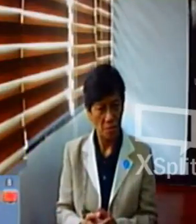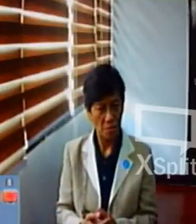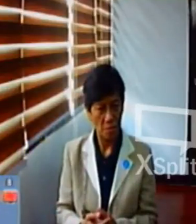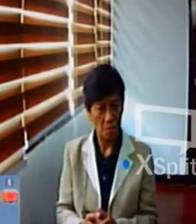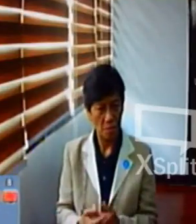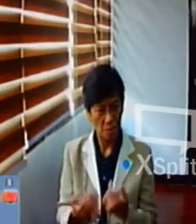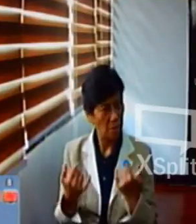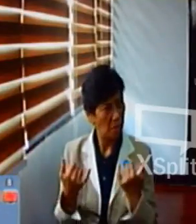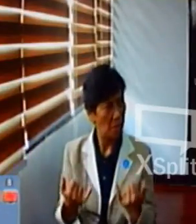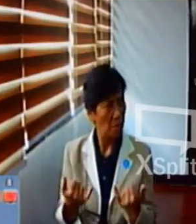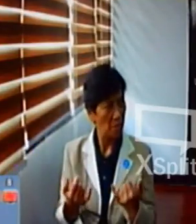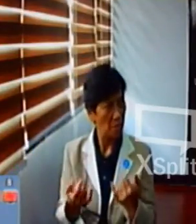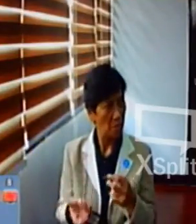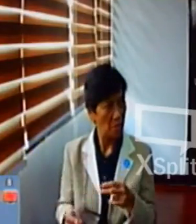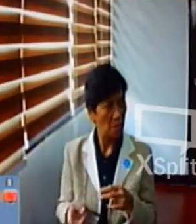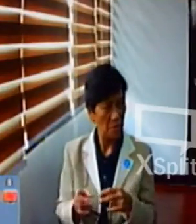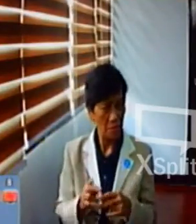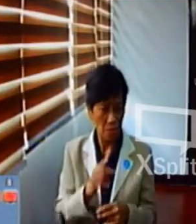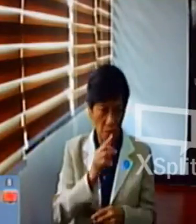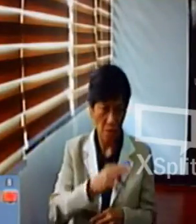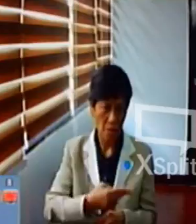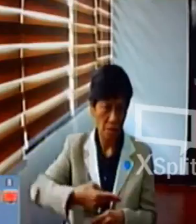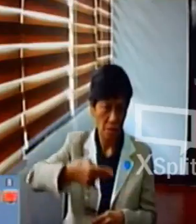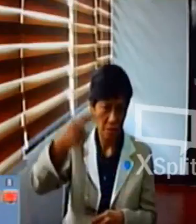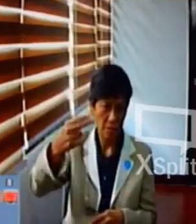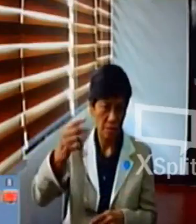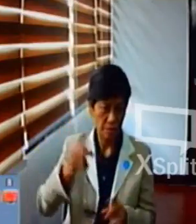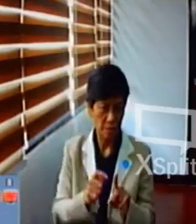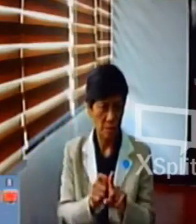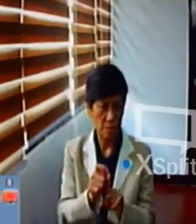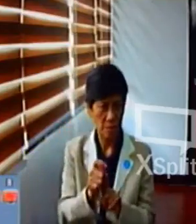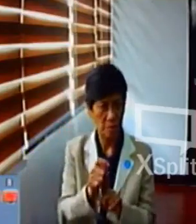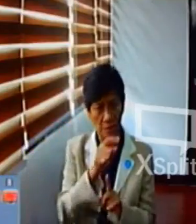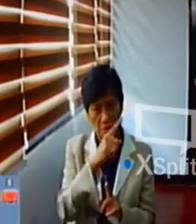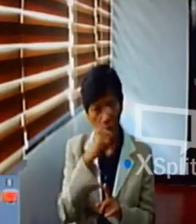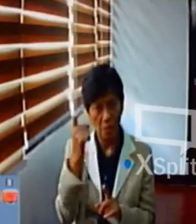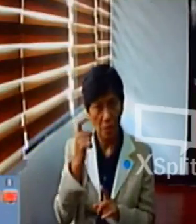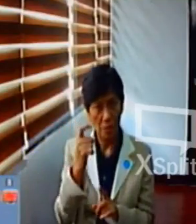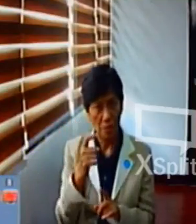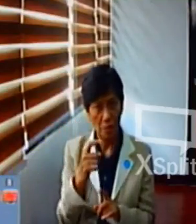the increase in temperature due to greenhouse emissions.